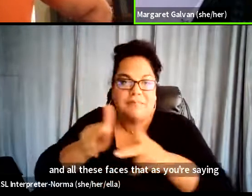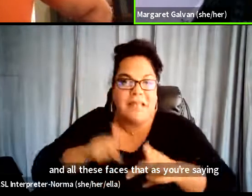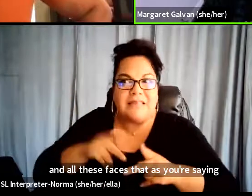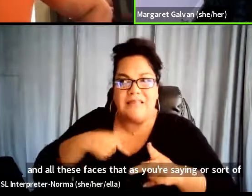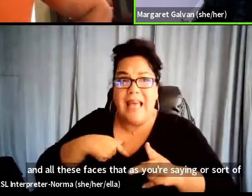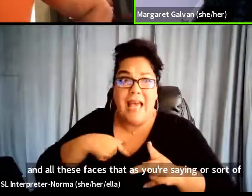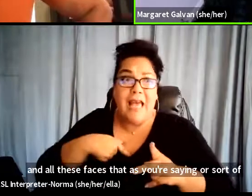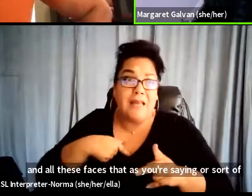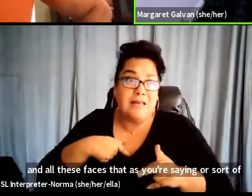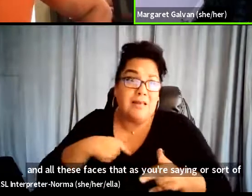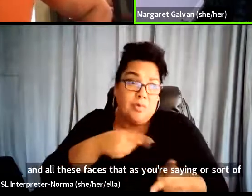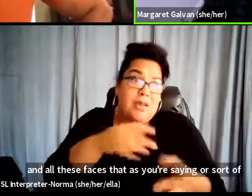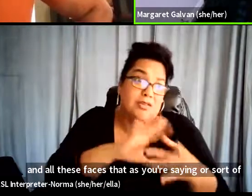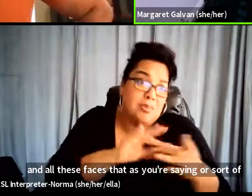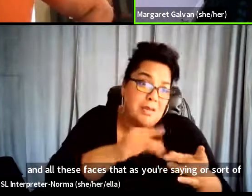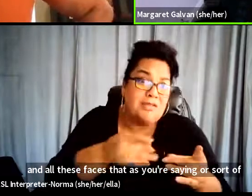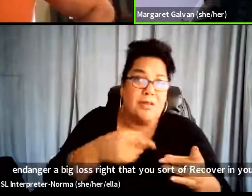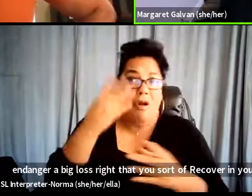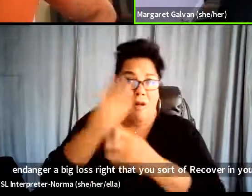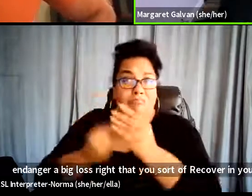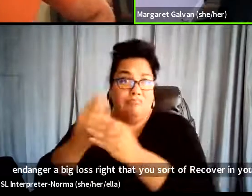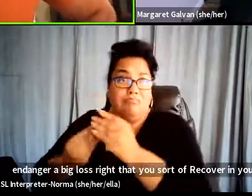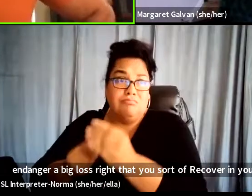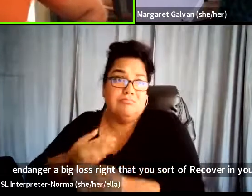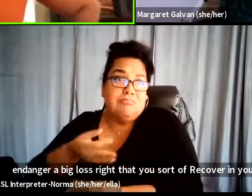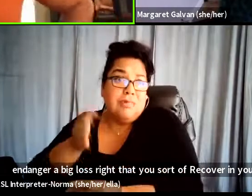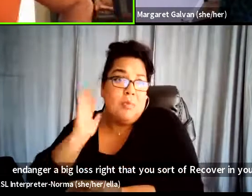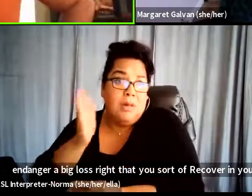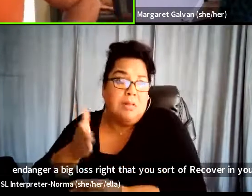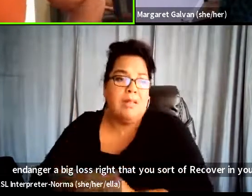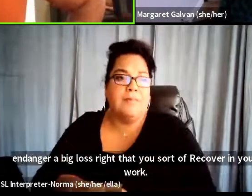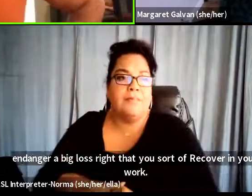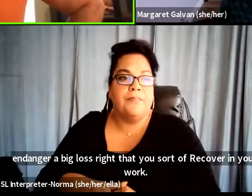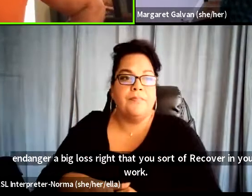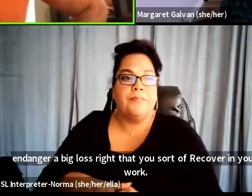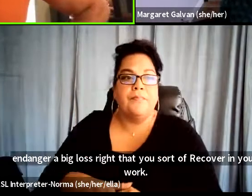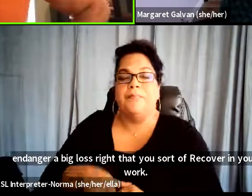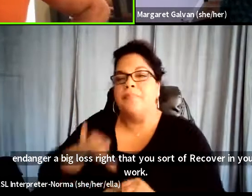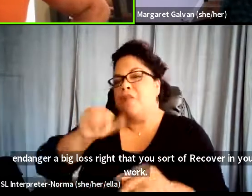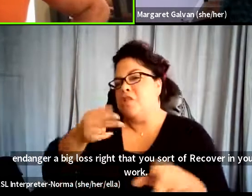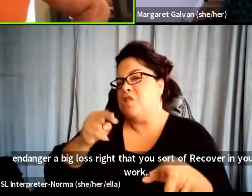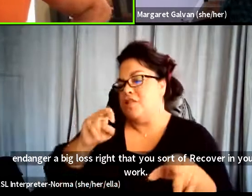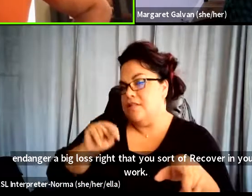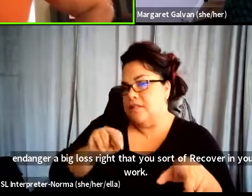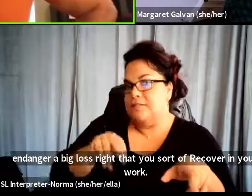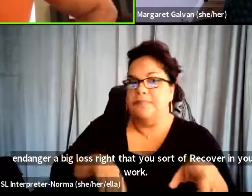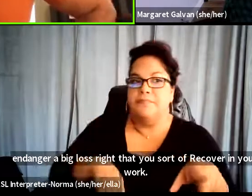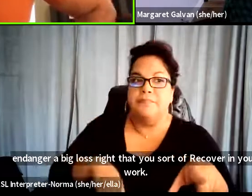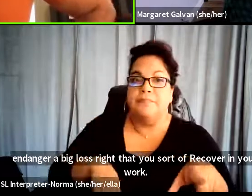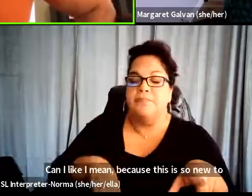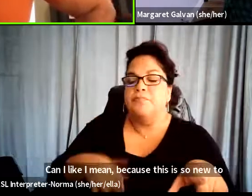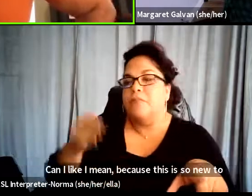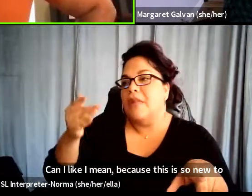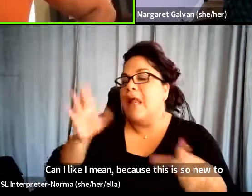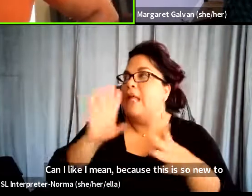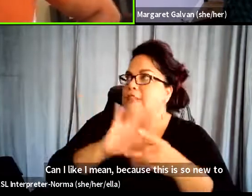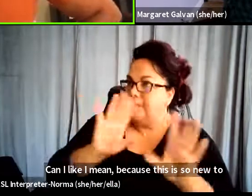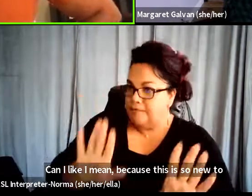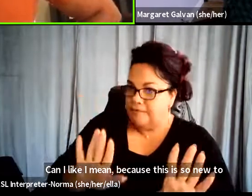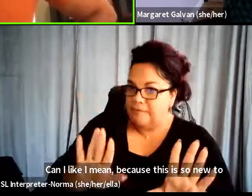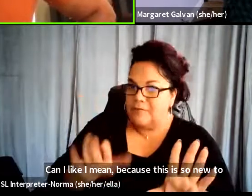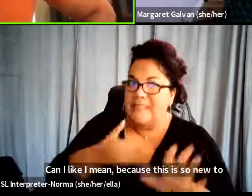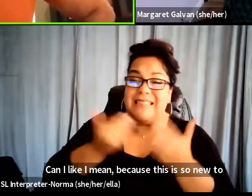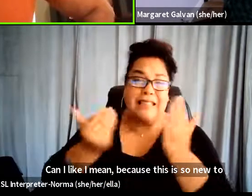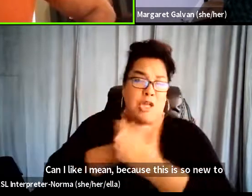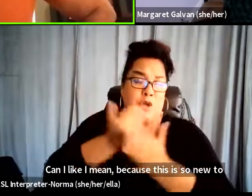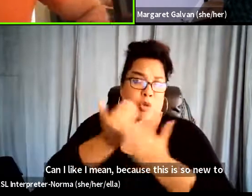of recover, um, in your work. Can I like, I mean, because this is so new to an academic